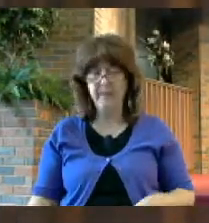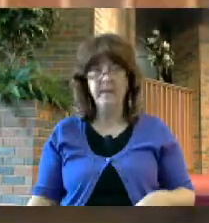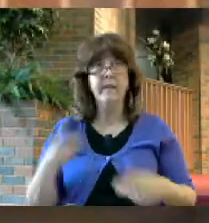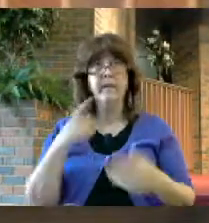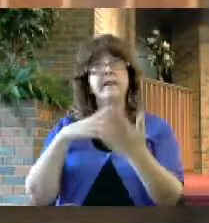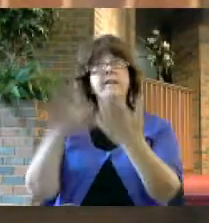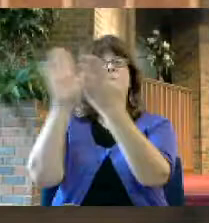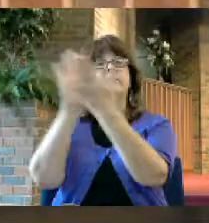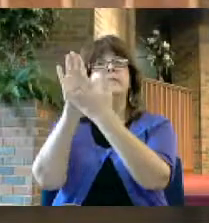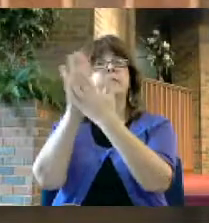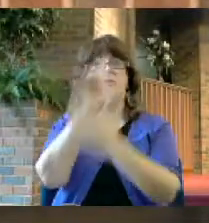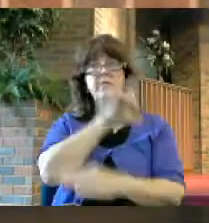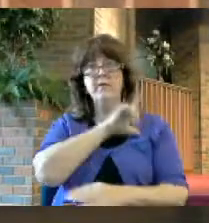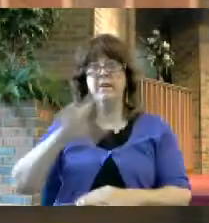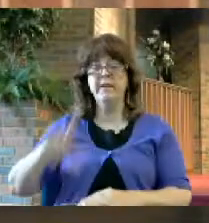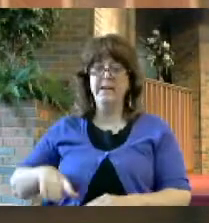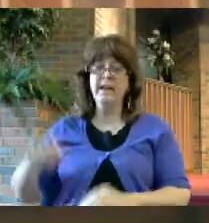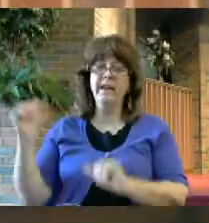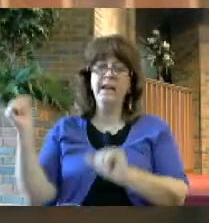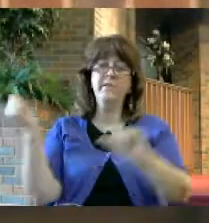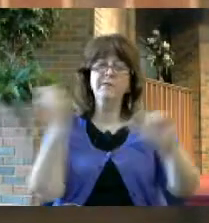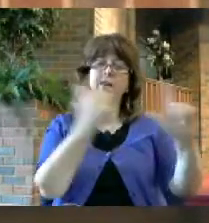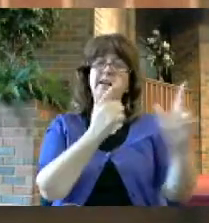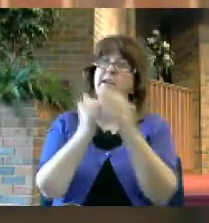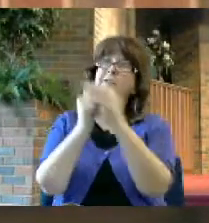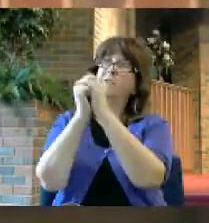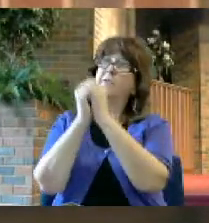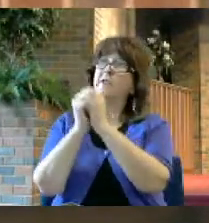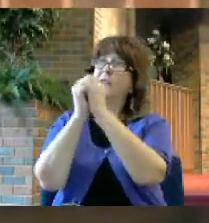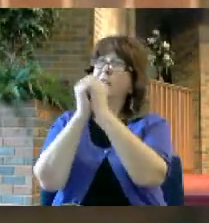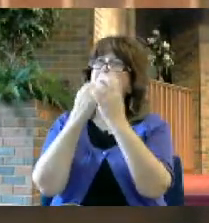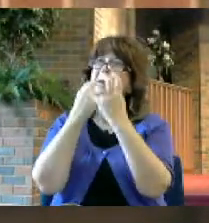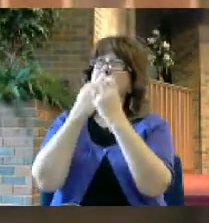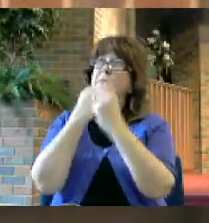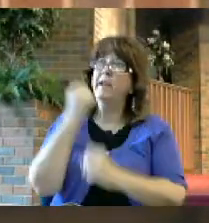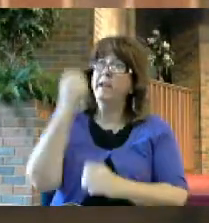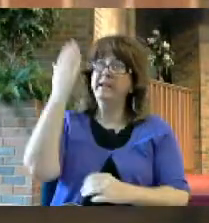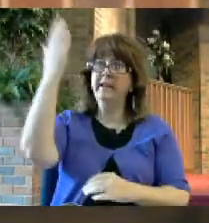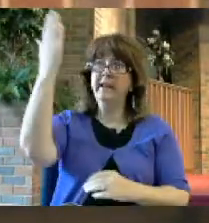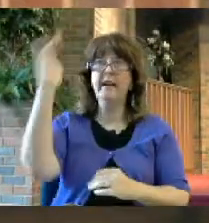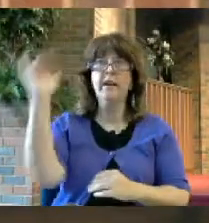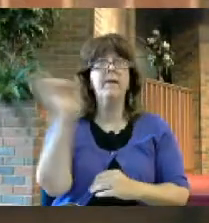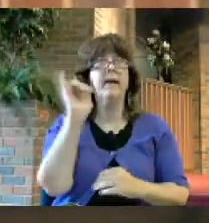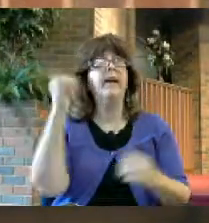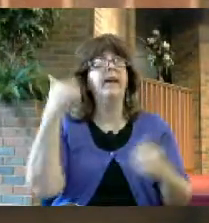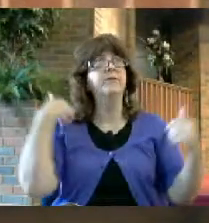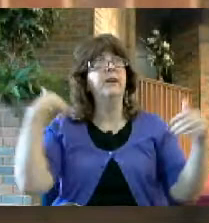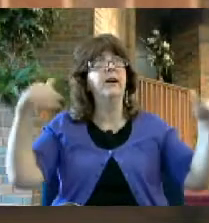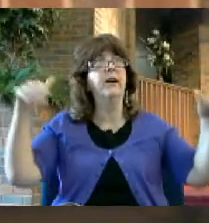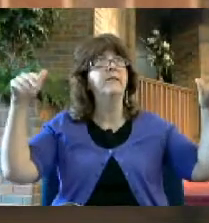Praise the Lord, ye heavenly glory, and praise Him.